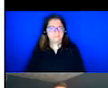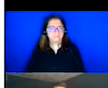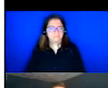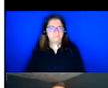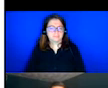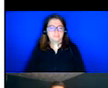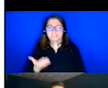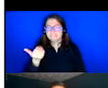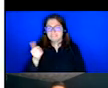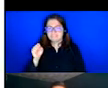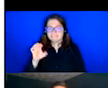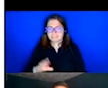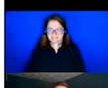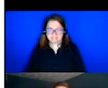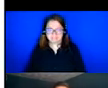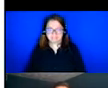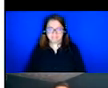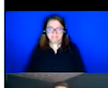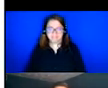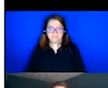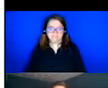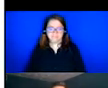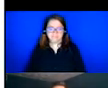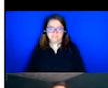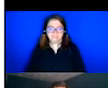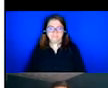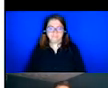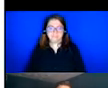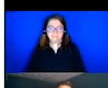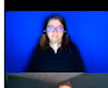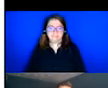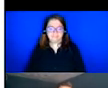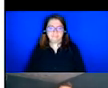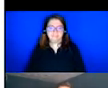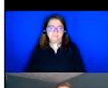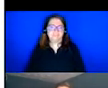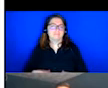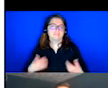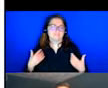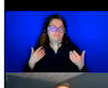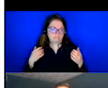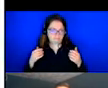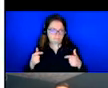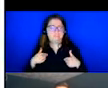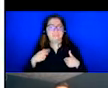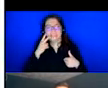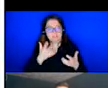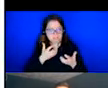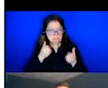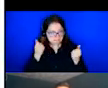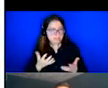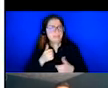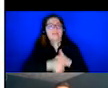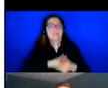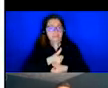about 15 more seconds in case as well. But yeah, kind of building on it. But I see a lot of alums right here.